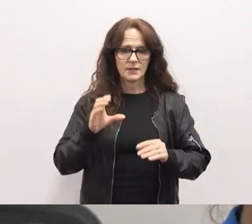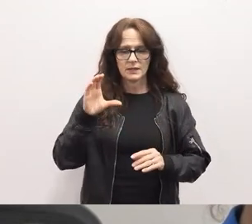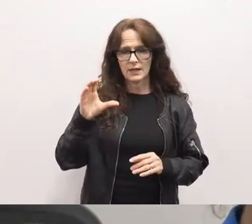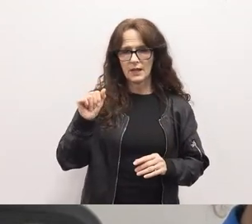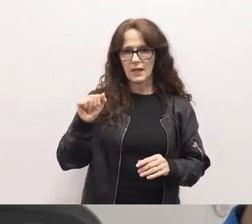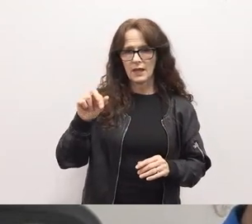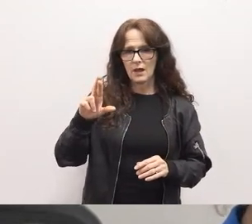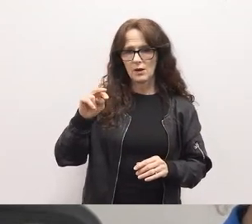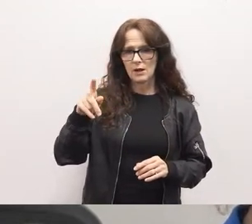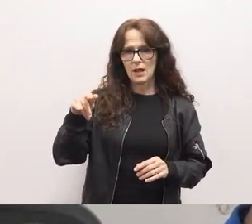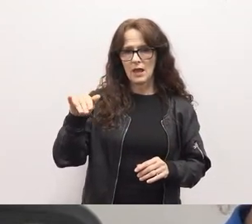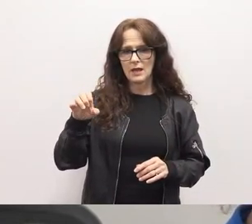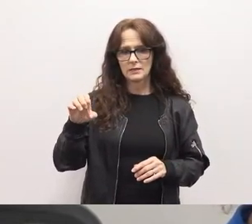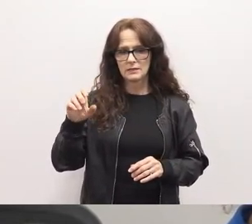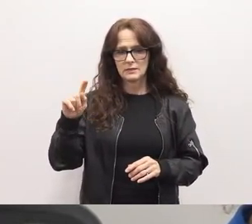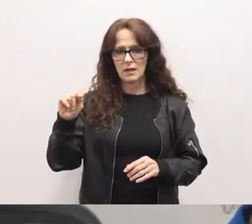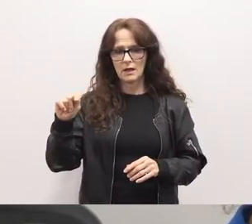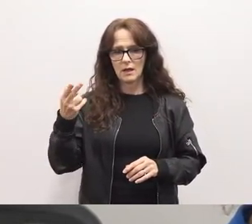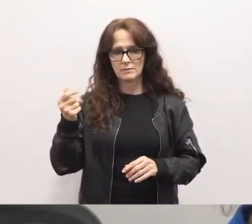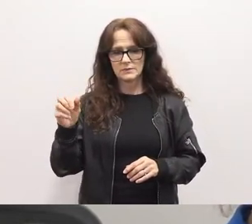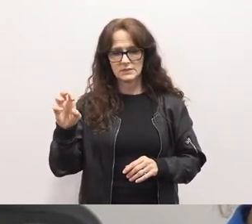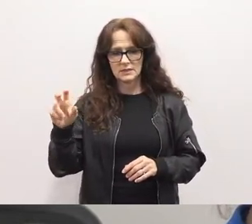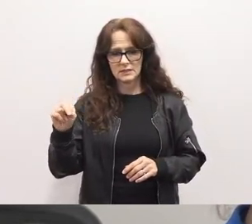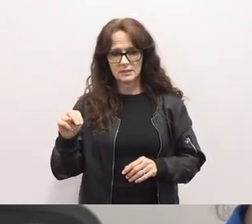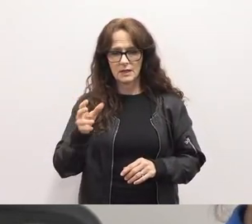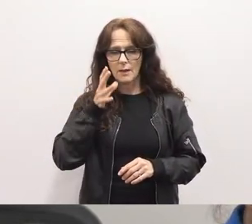Thompson. She's a parent and educator.